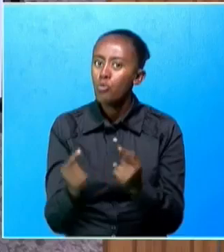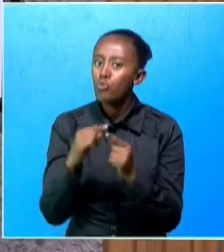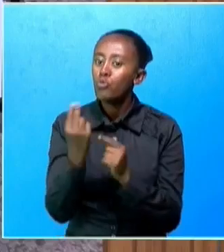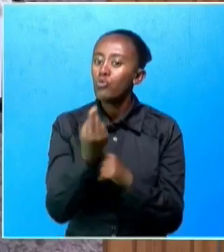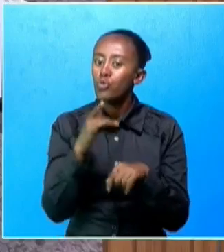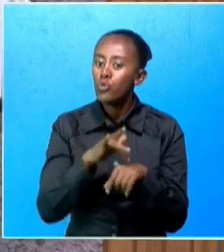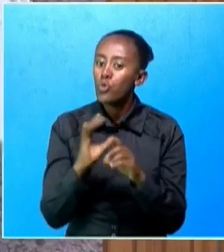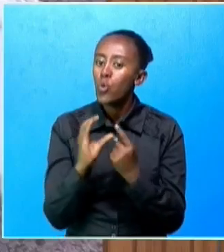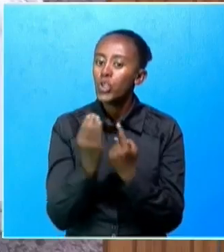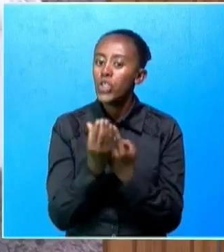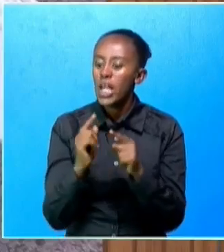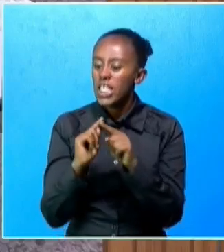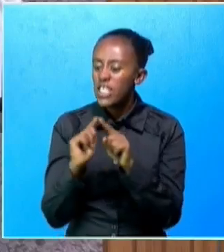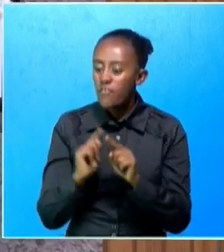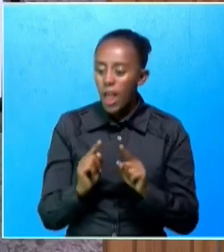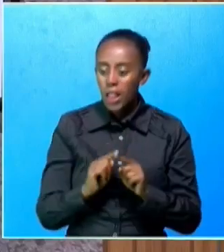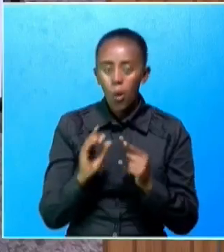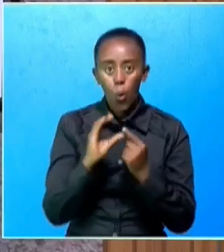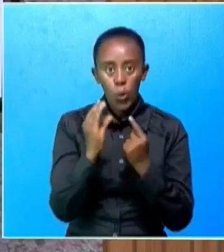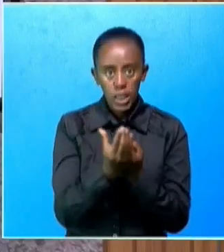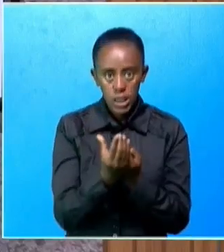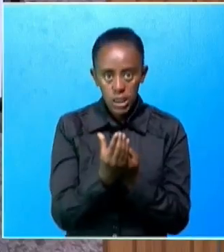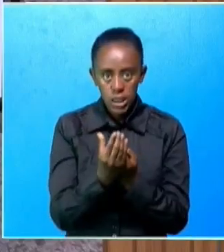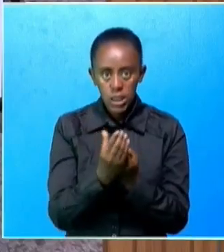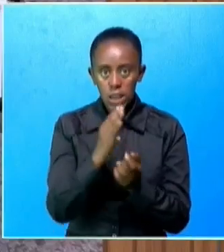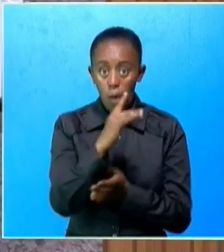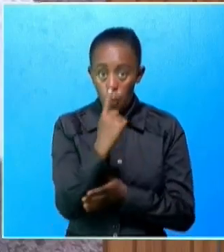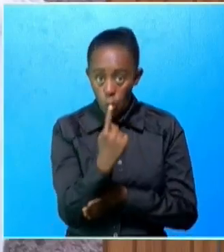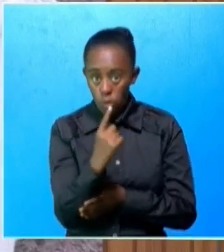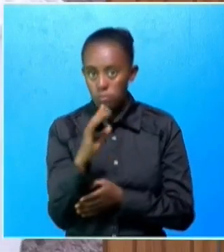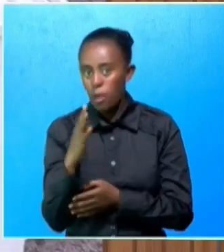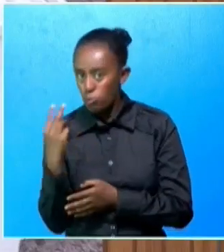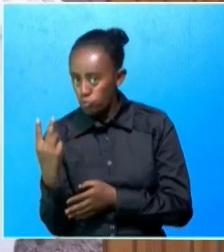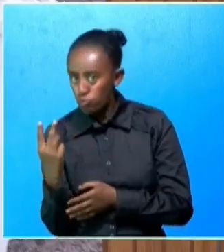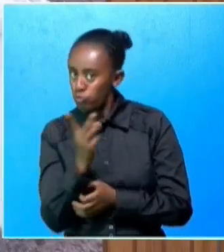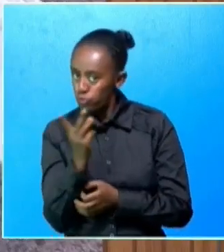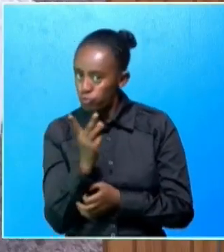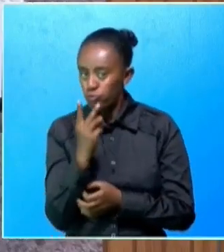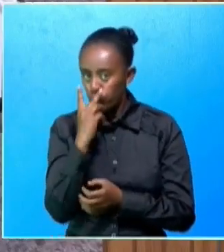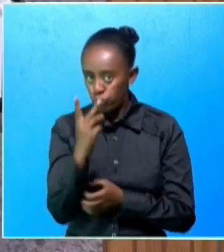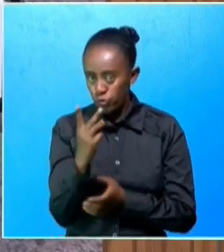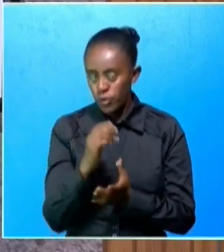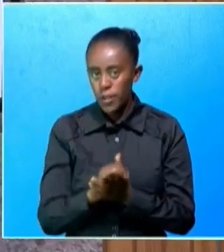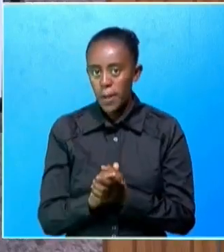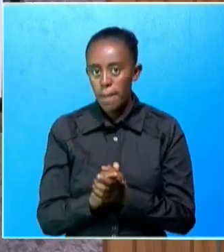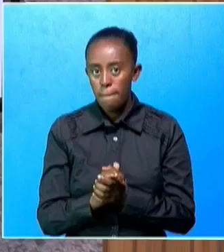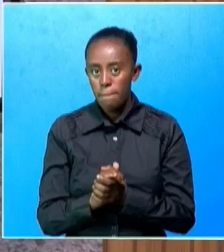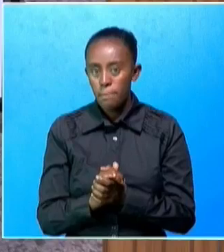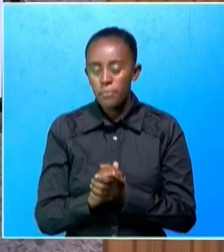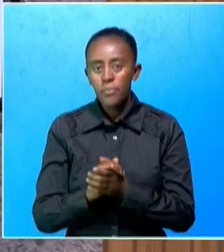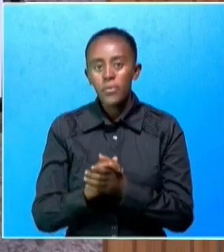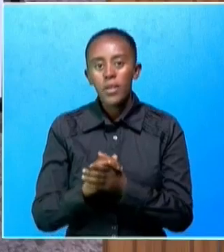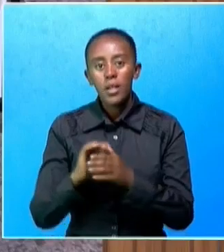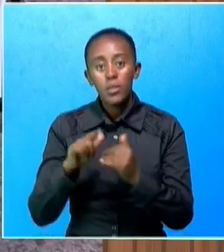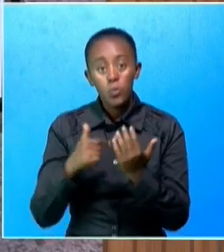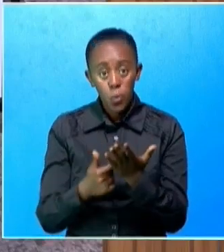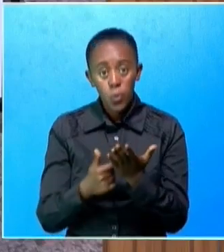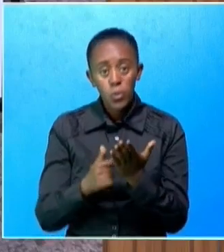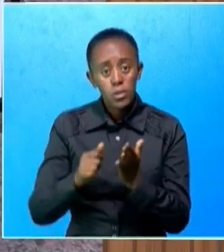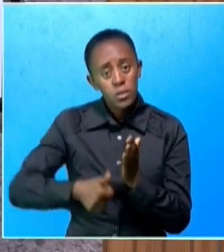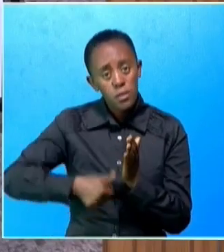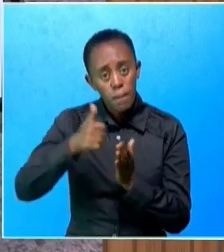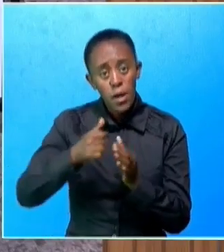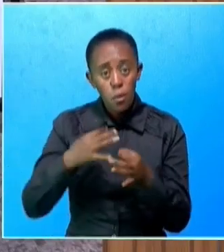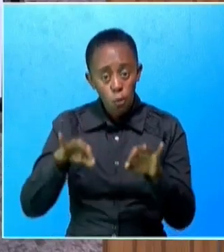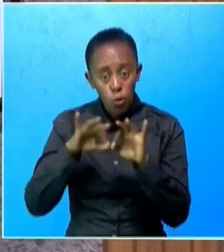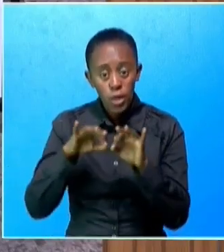in different contexts, both type 1 and type 2. So, the main important issue of this